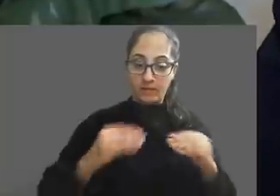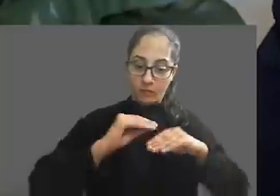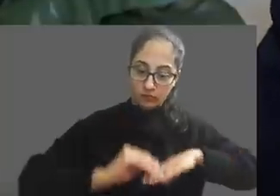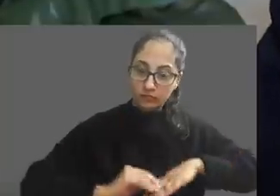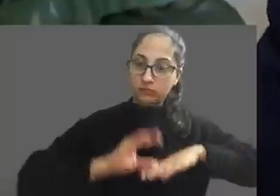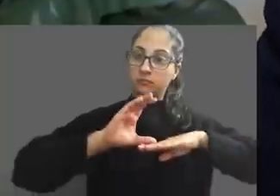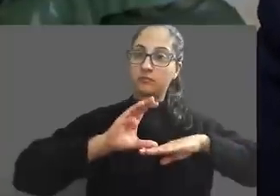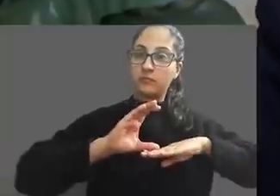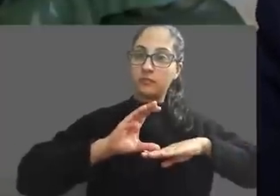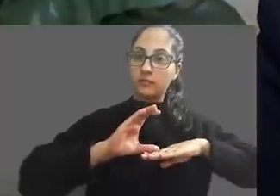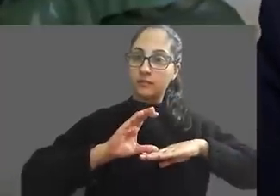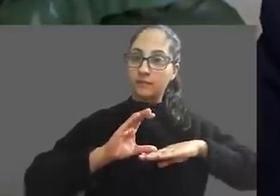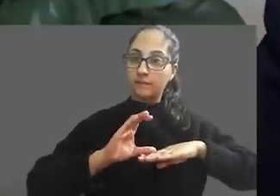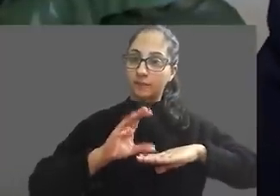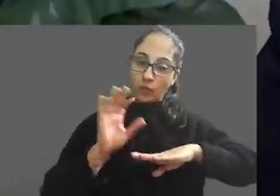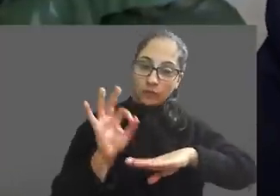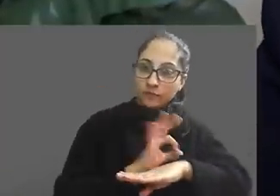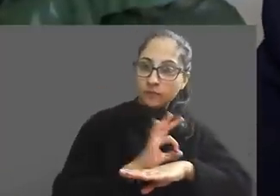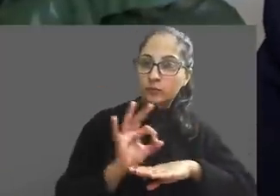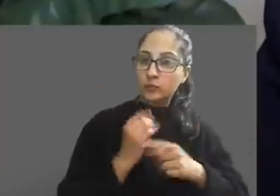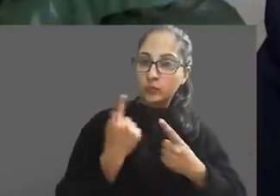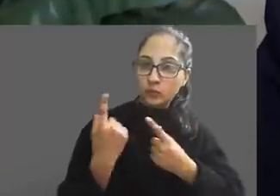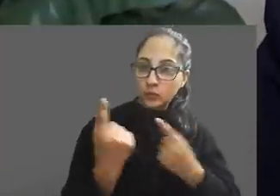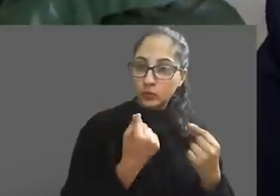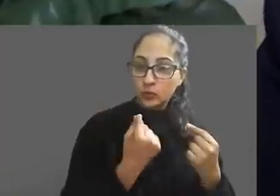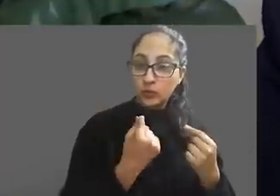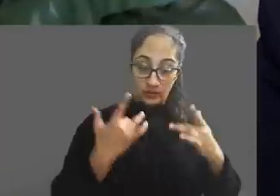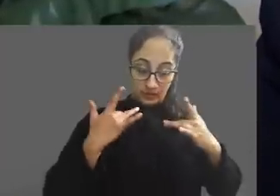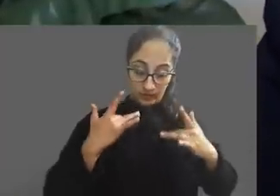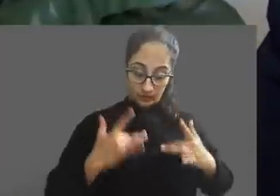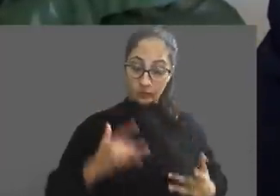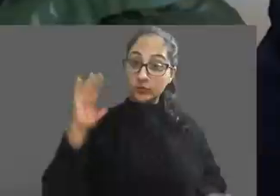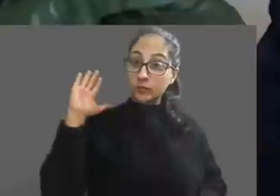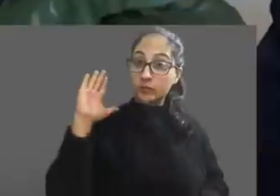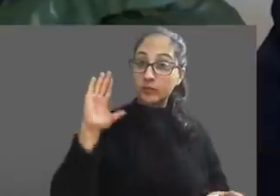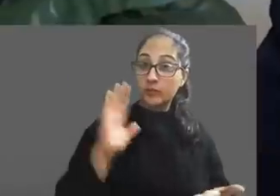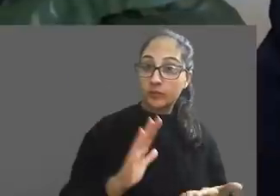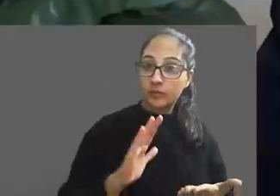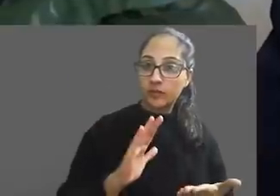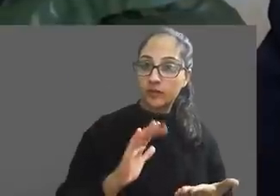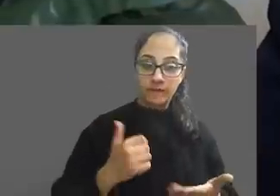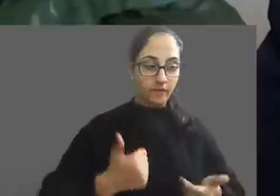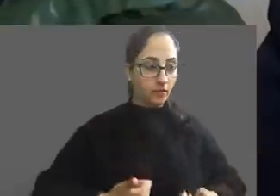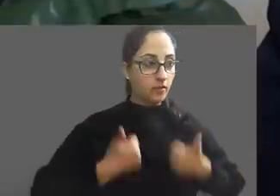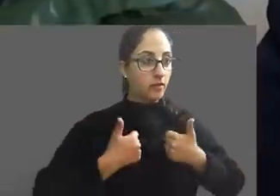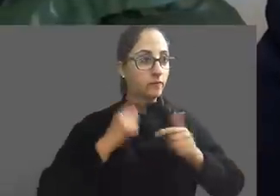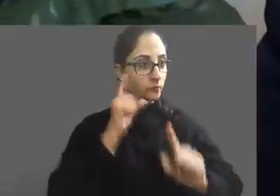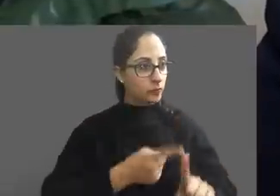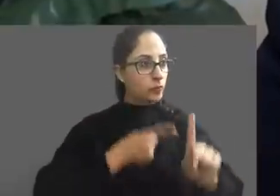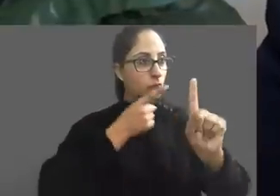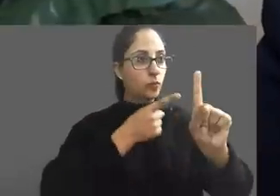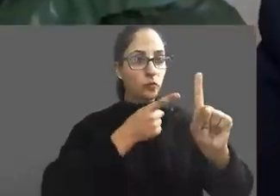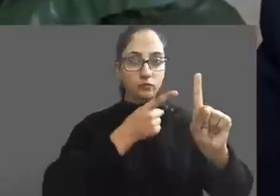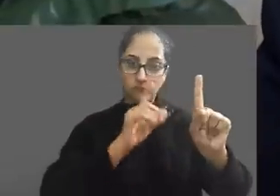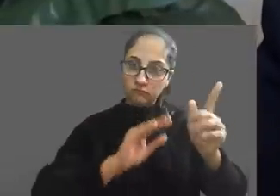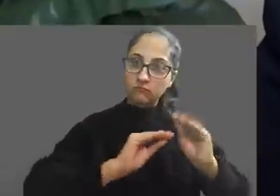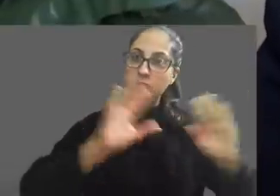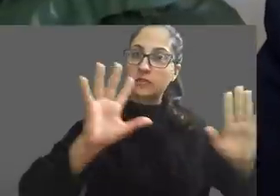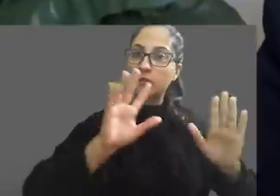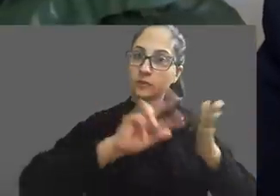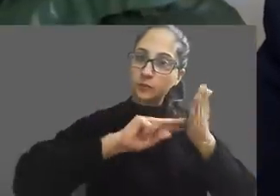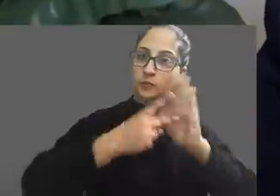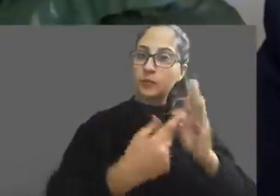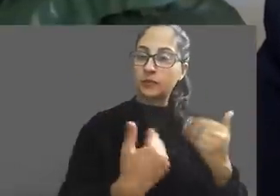Volunteering builds community, establishes friendships, reduces the risk of Alzheimer's and dementia, improves the school